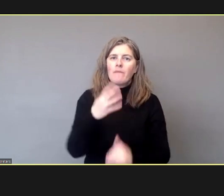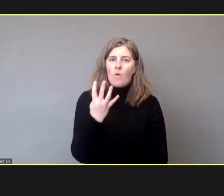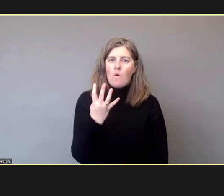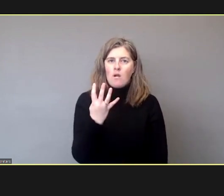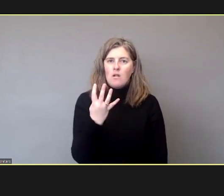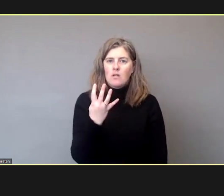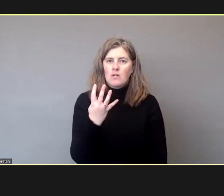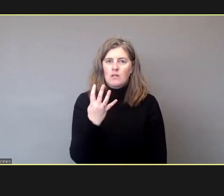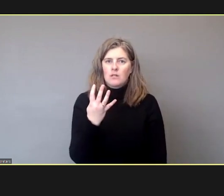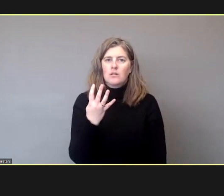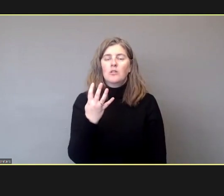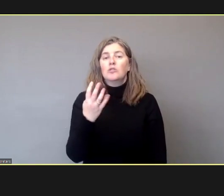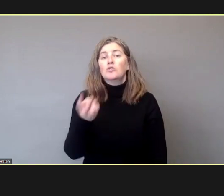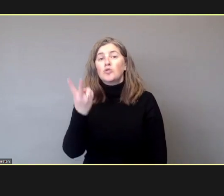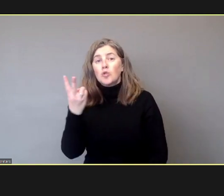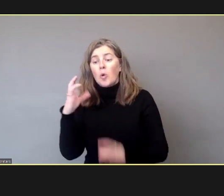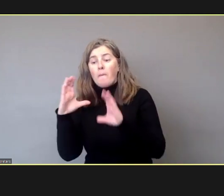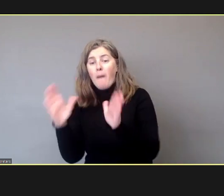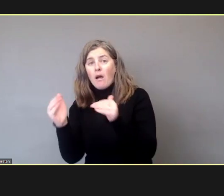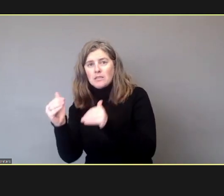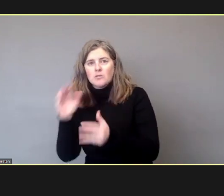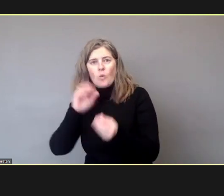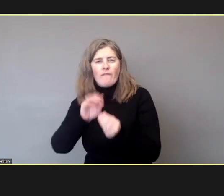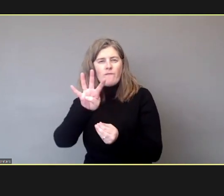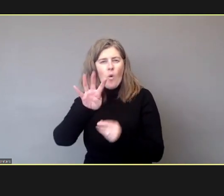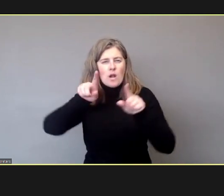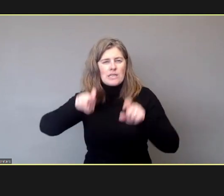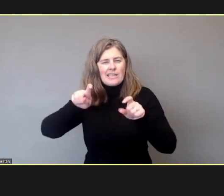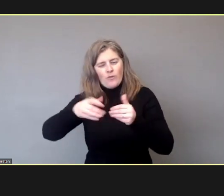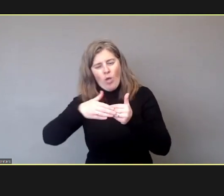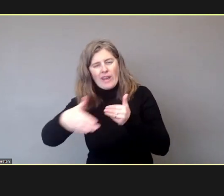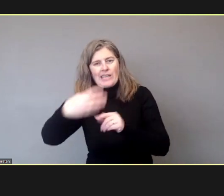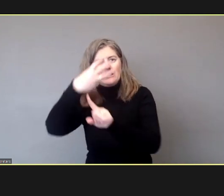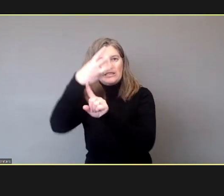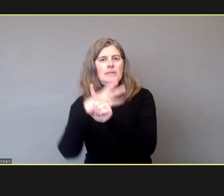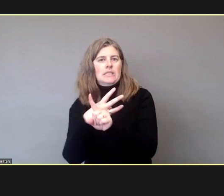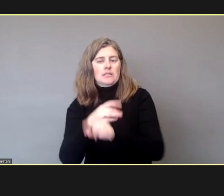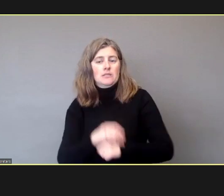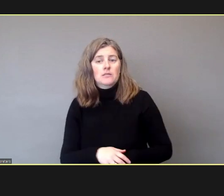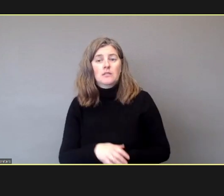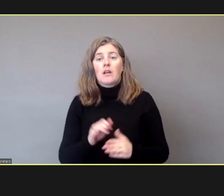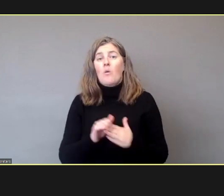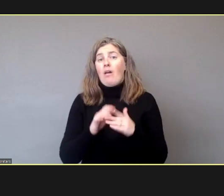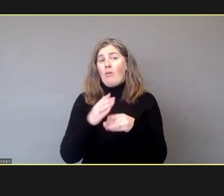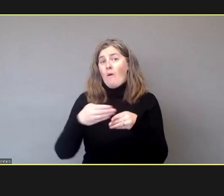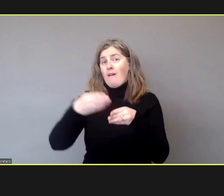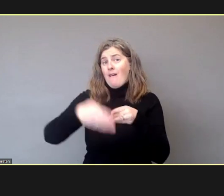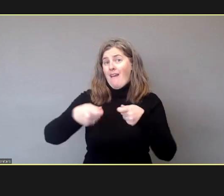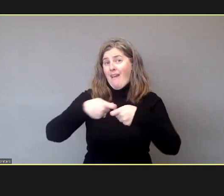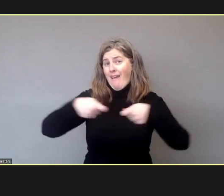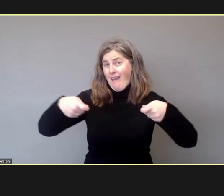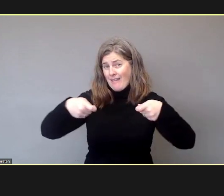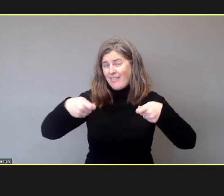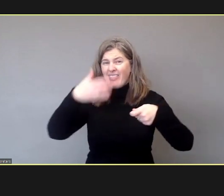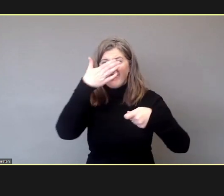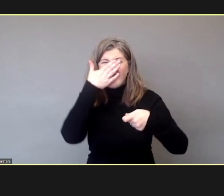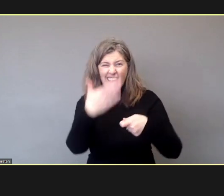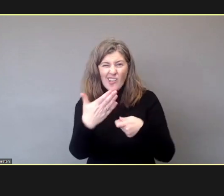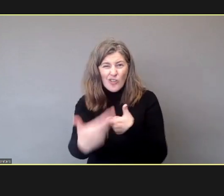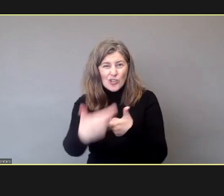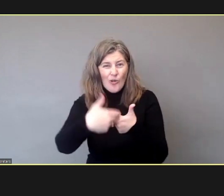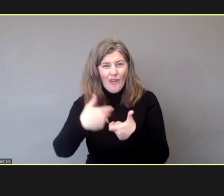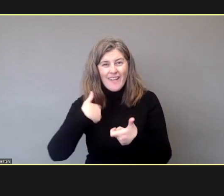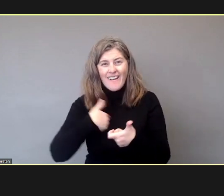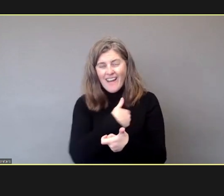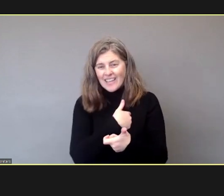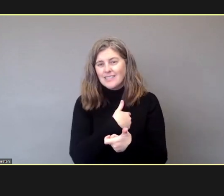4 tests on hand for the next 6 months. So with that, we'll end. Thanks for joining us on